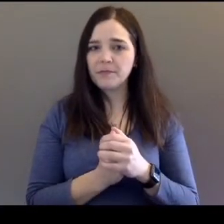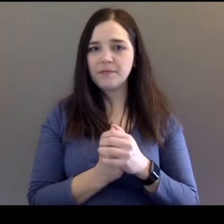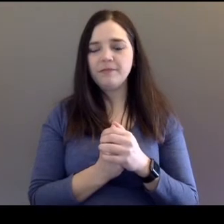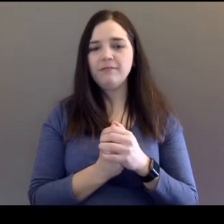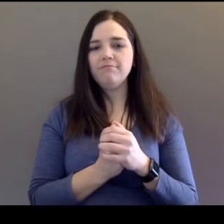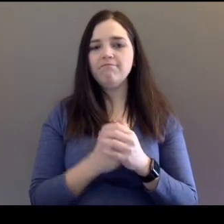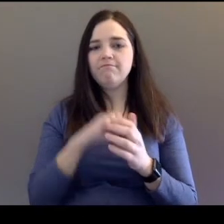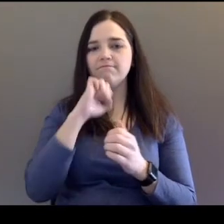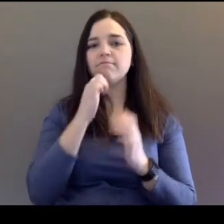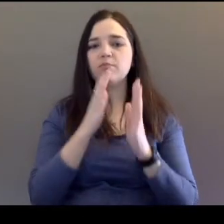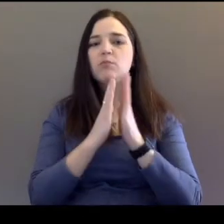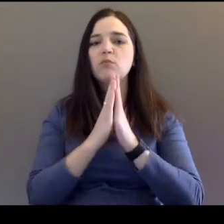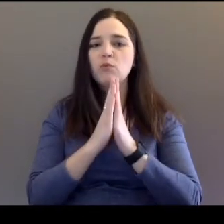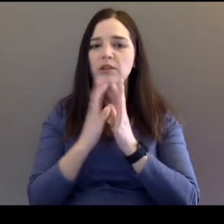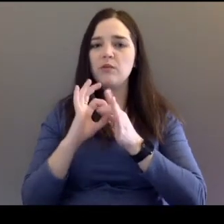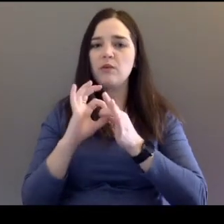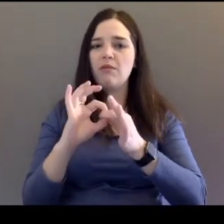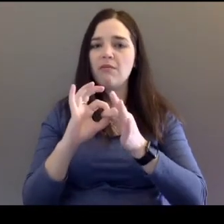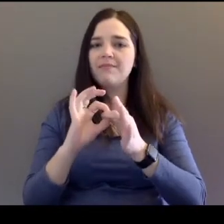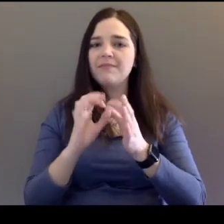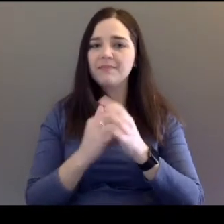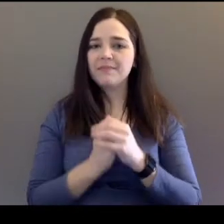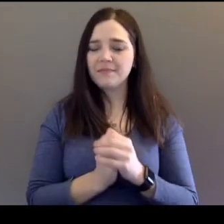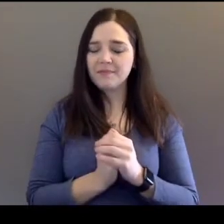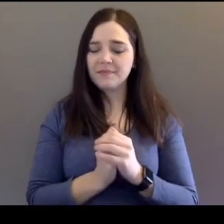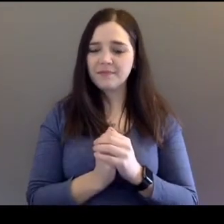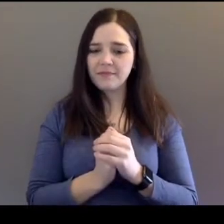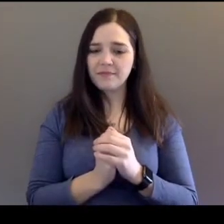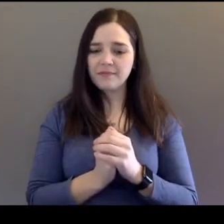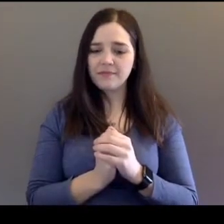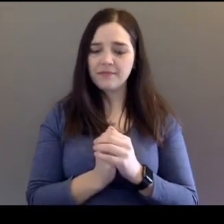Shall we pray together?